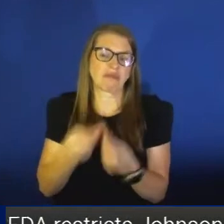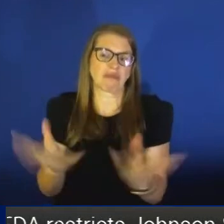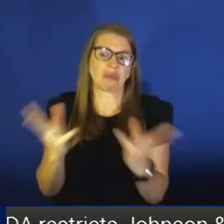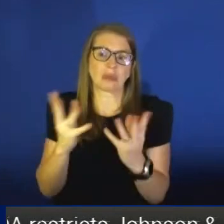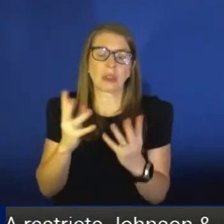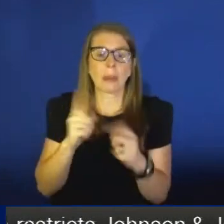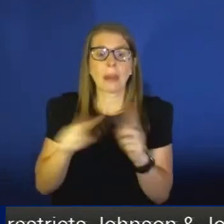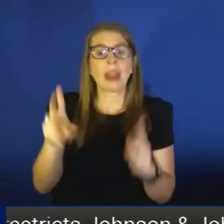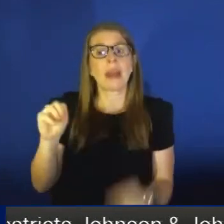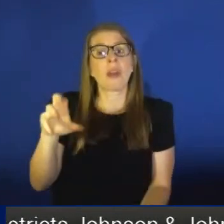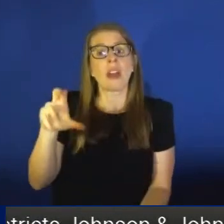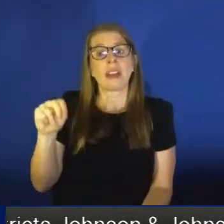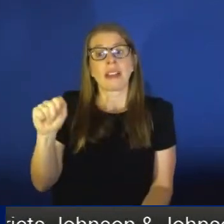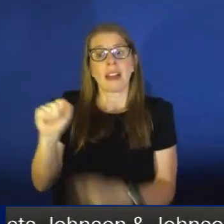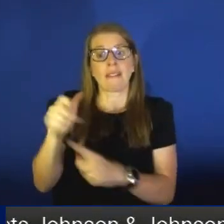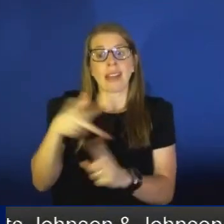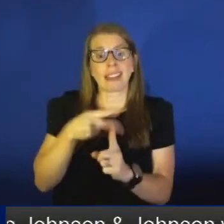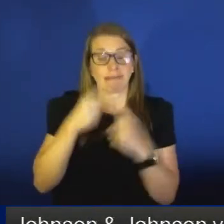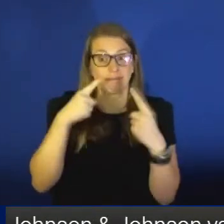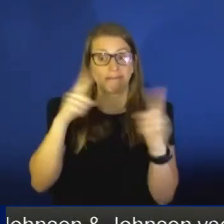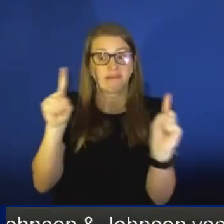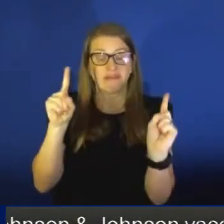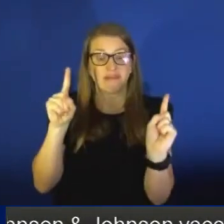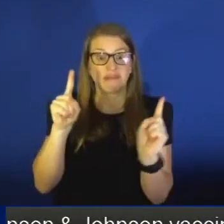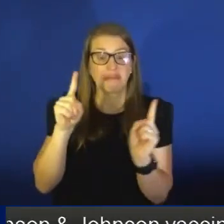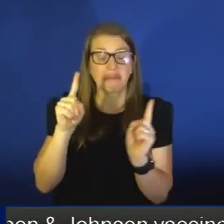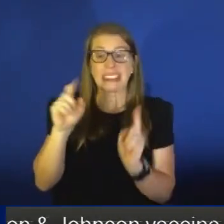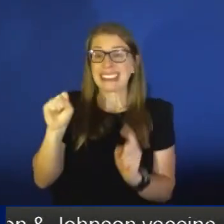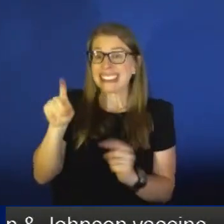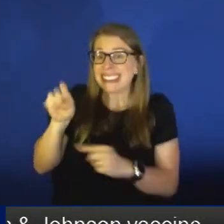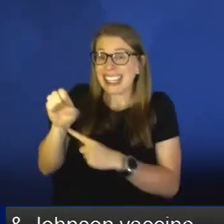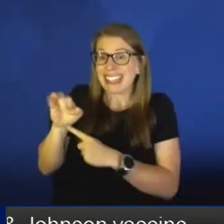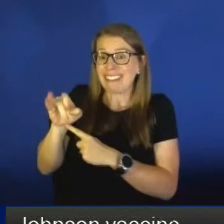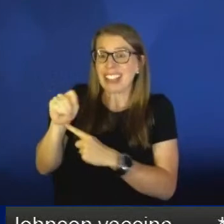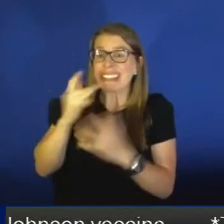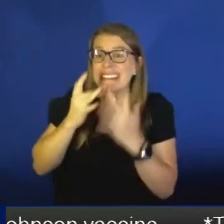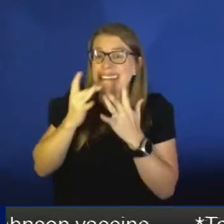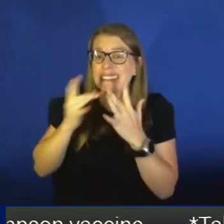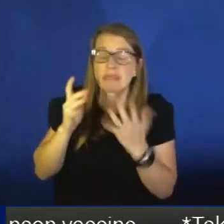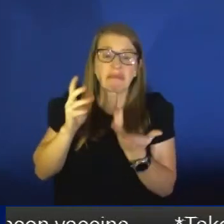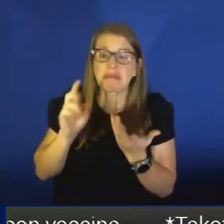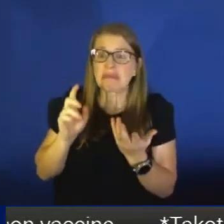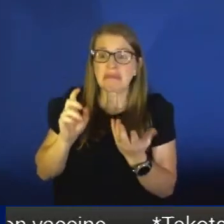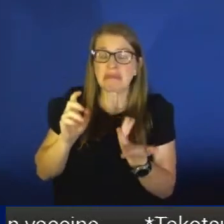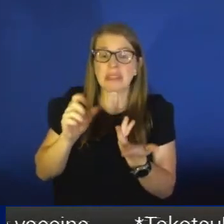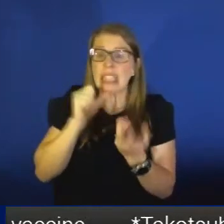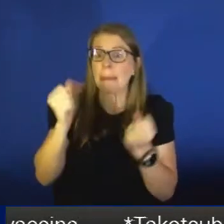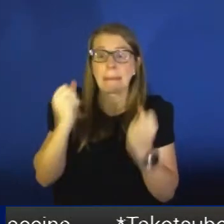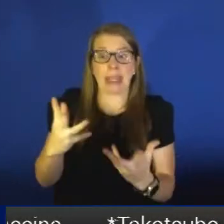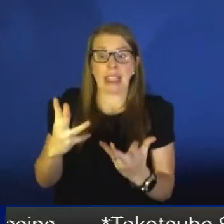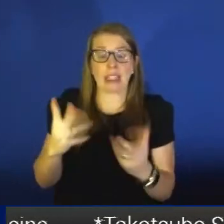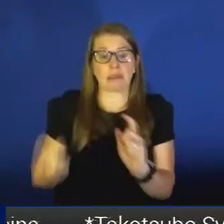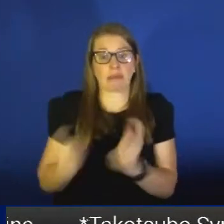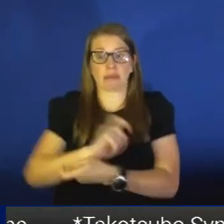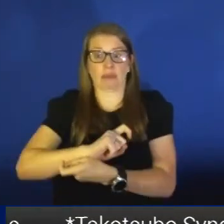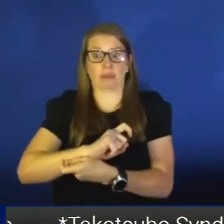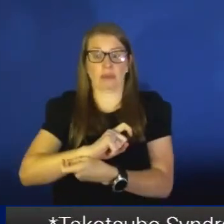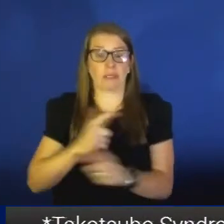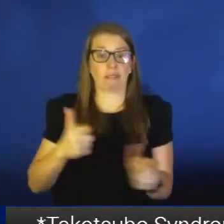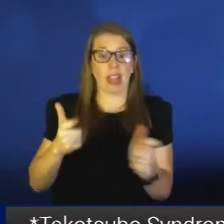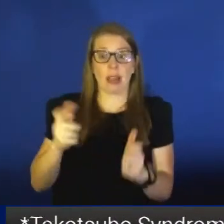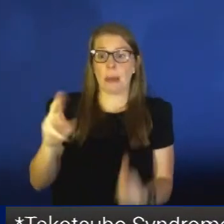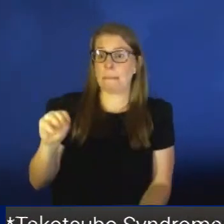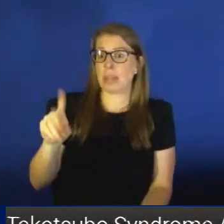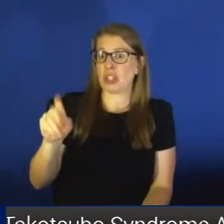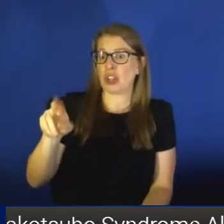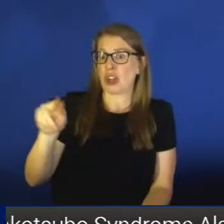successful. They have very, very, very few side effects. And what's also clear, they can pivot rapidly. Moderna is pushing some